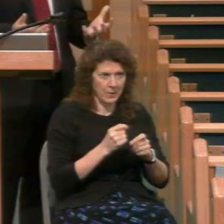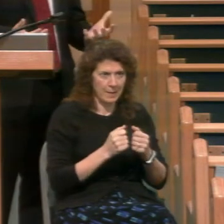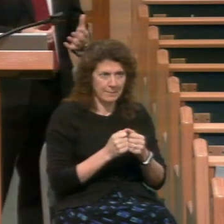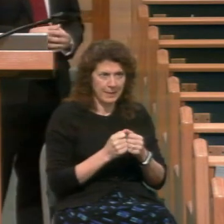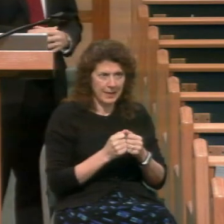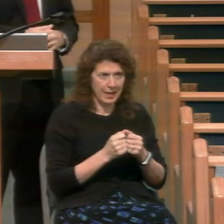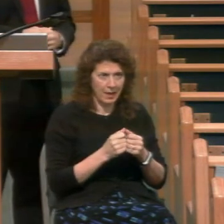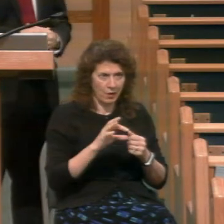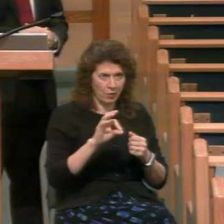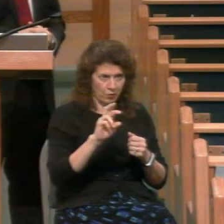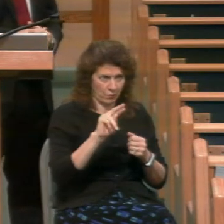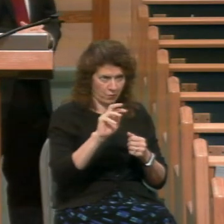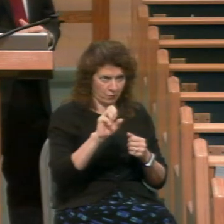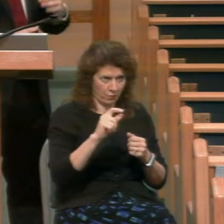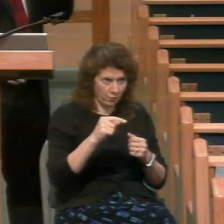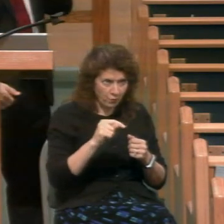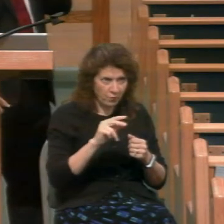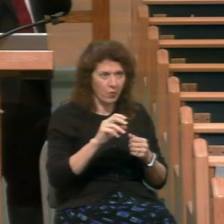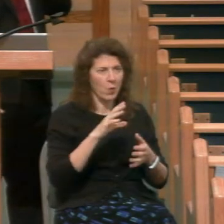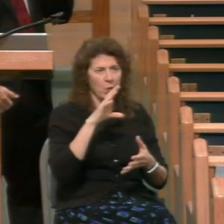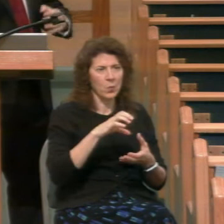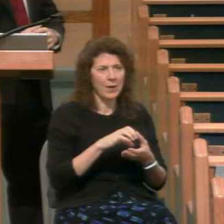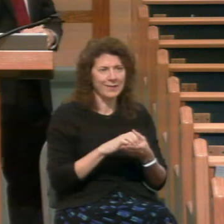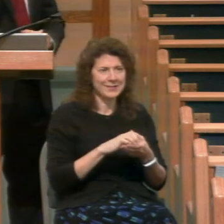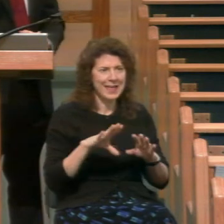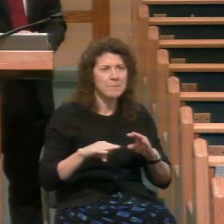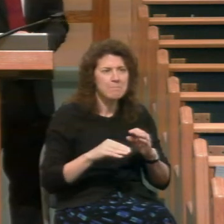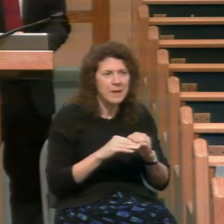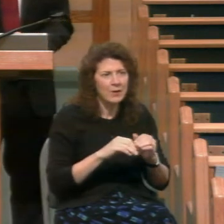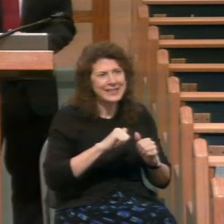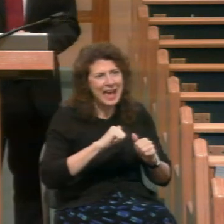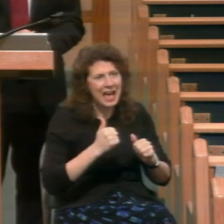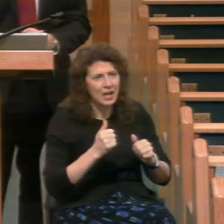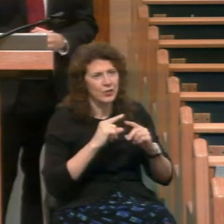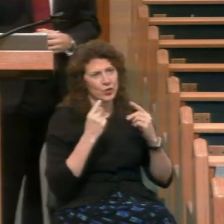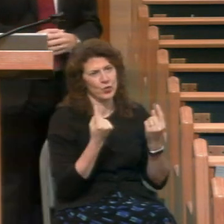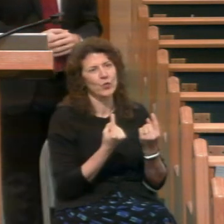There needed to be some reform. What had they done that they should not have done?